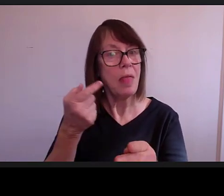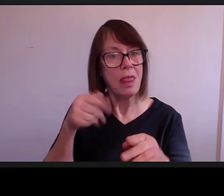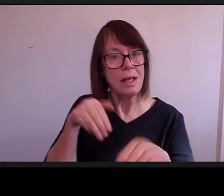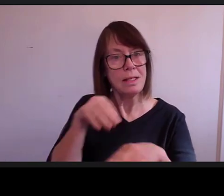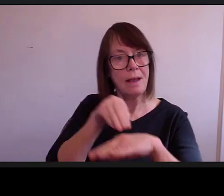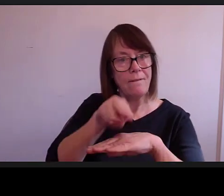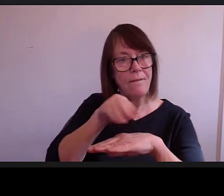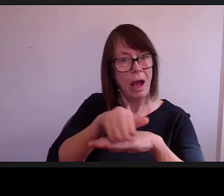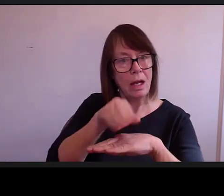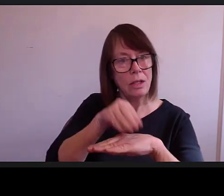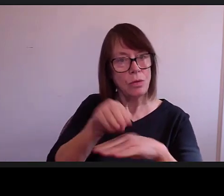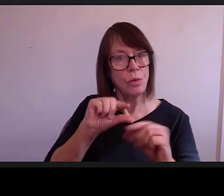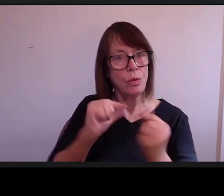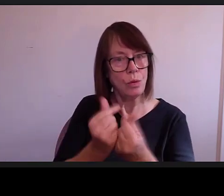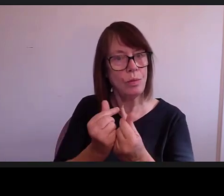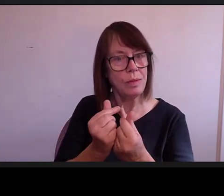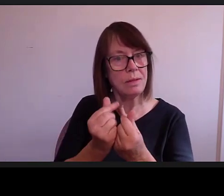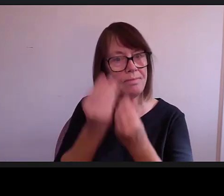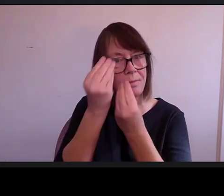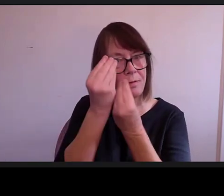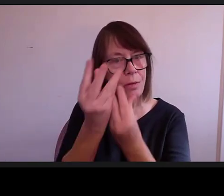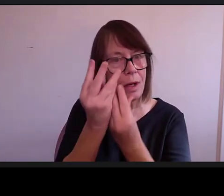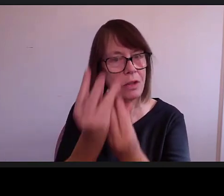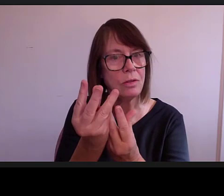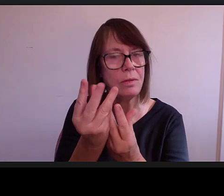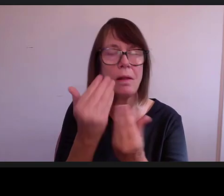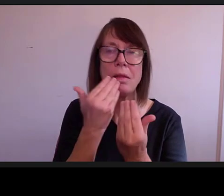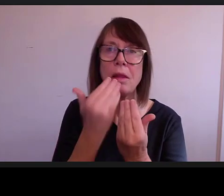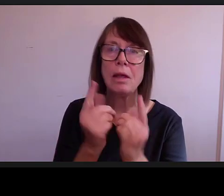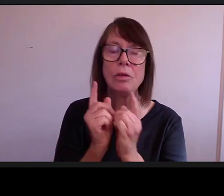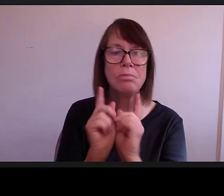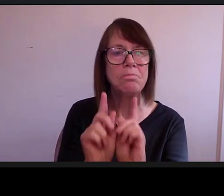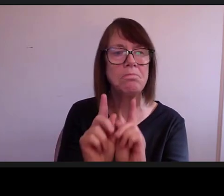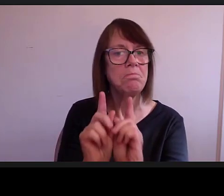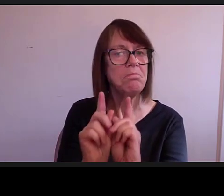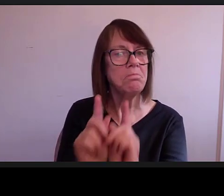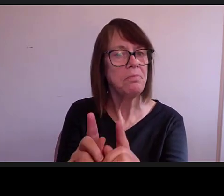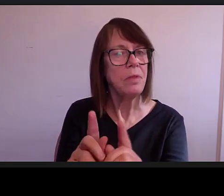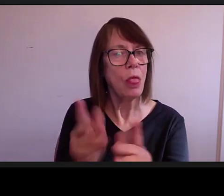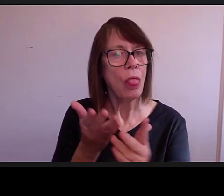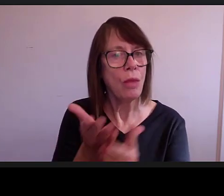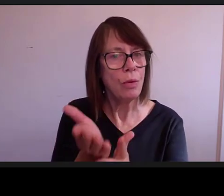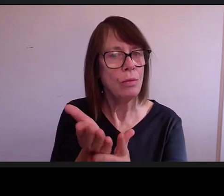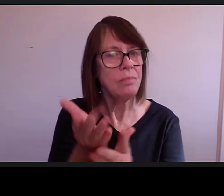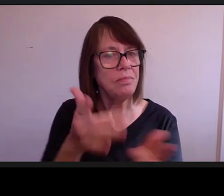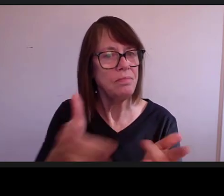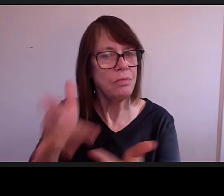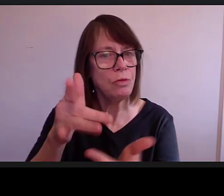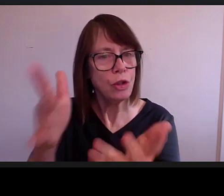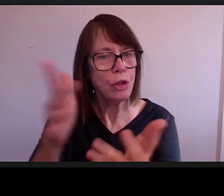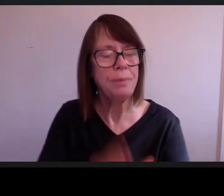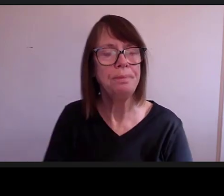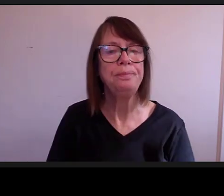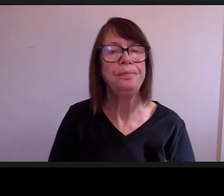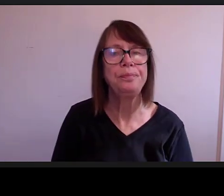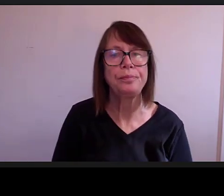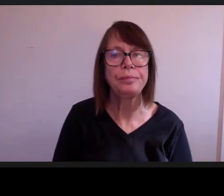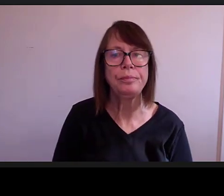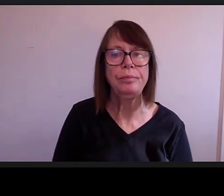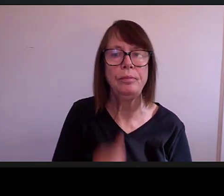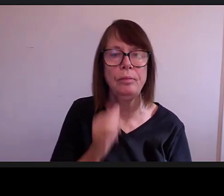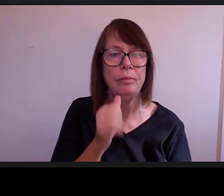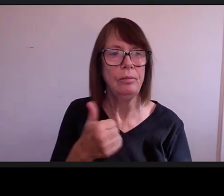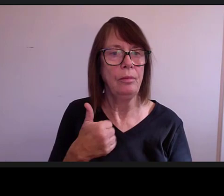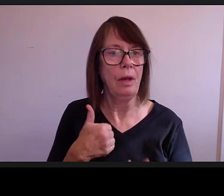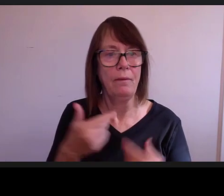we thank them so much for walking alongside us in this journey. If you haven't had an opportunity to be